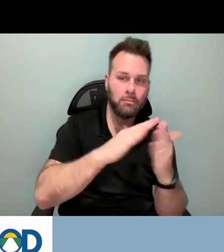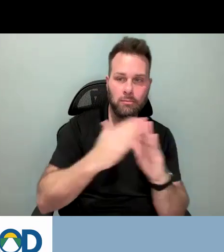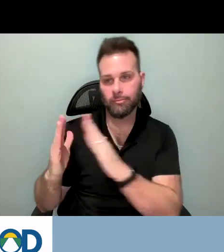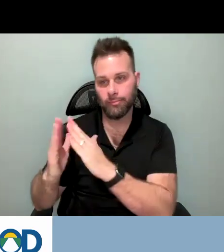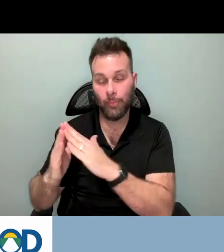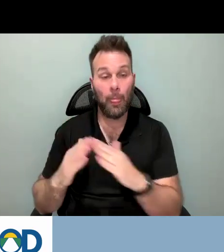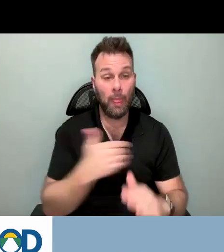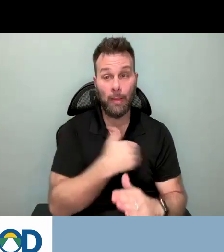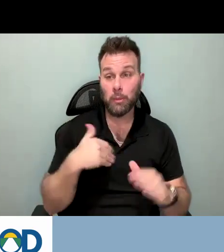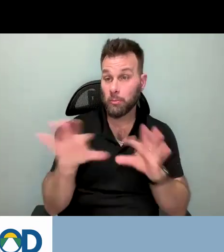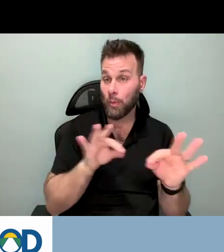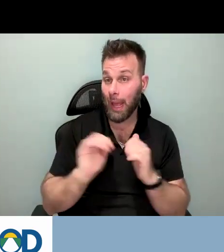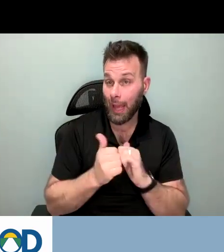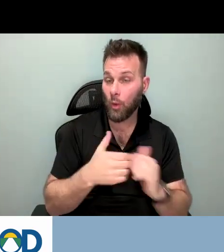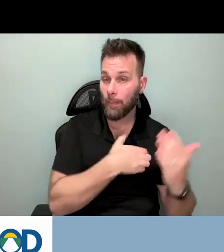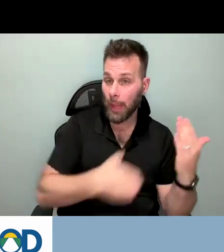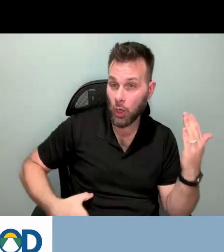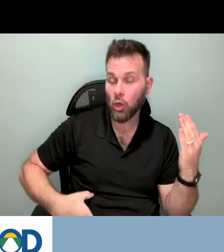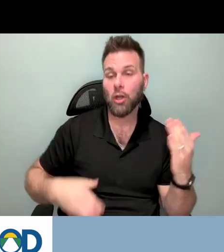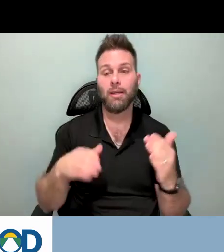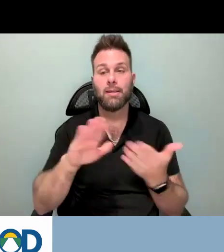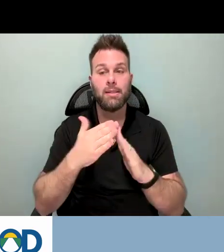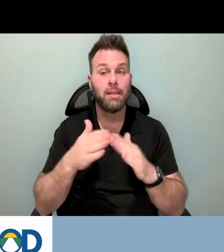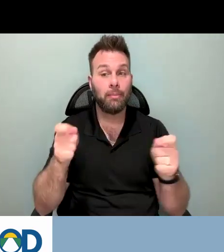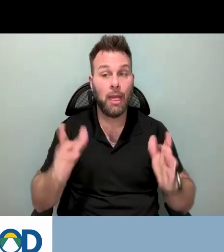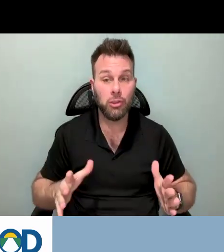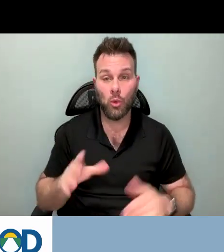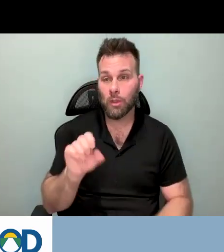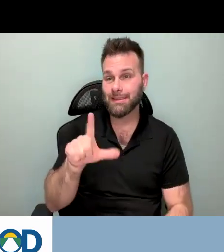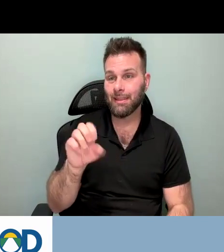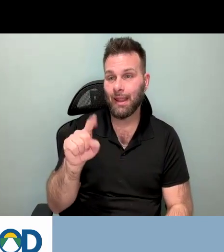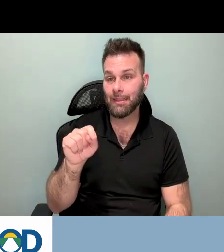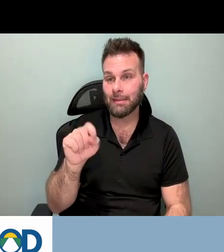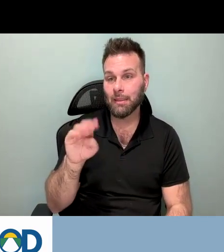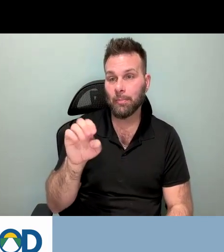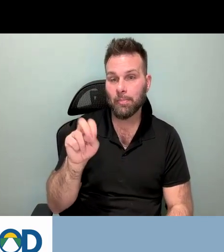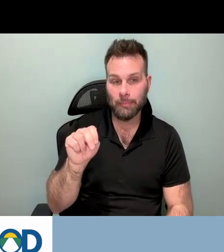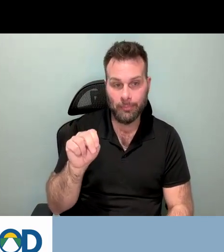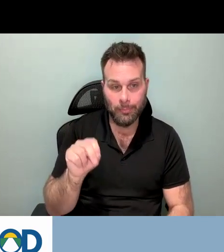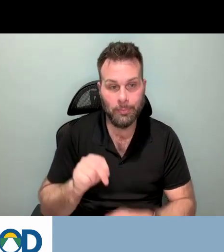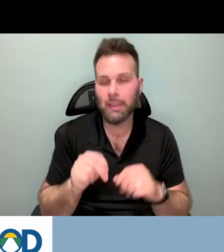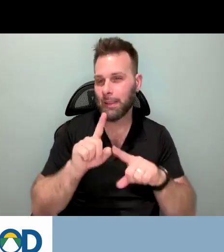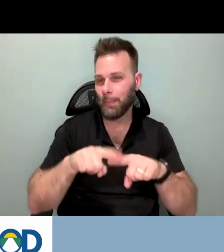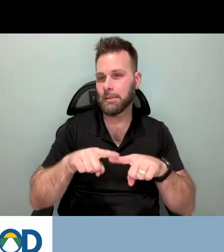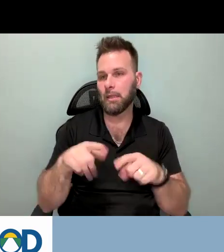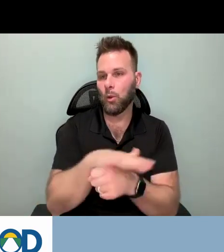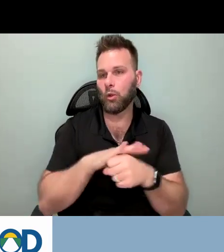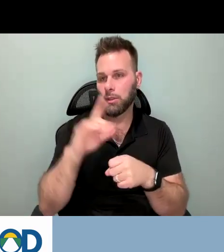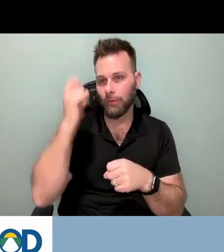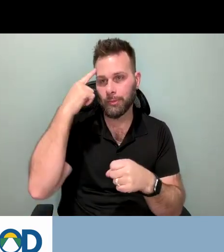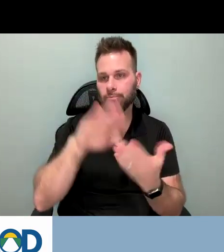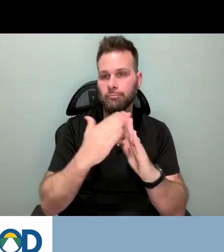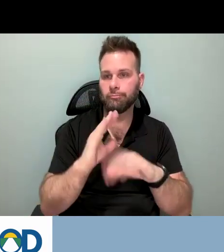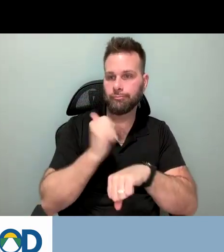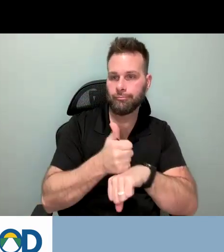are appointed by the mayor, city manager, or board of selectmen, depending on the local governance structure. The majority